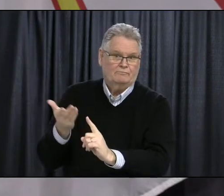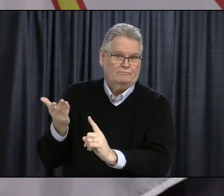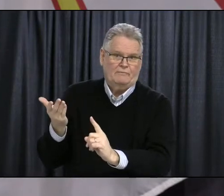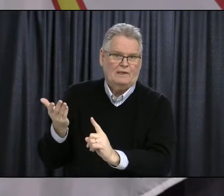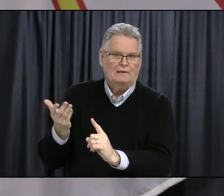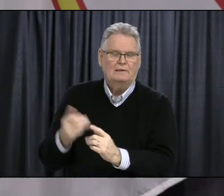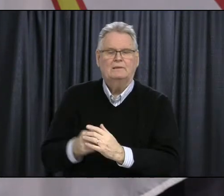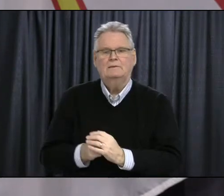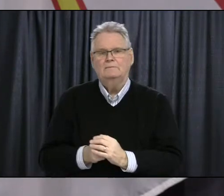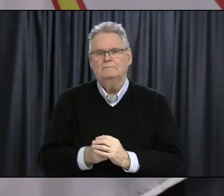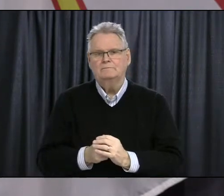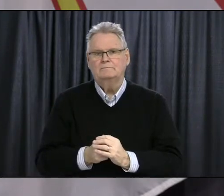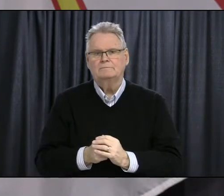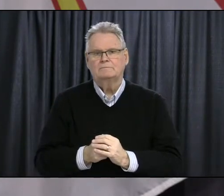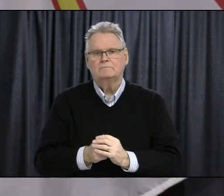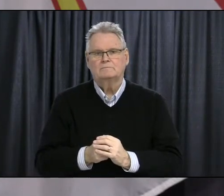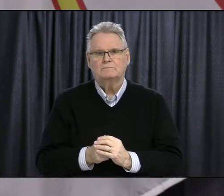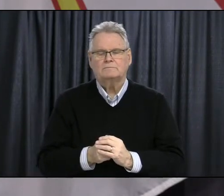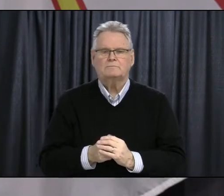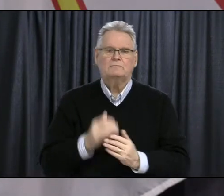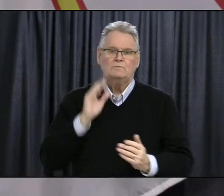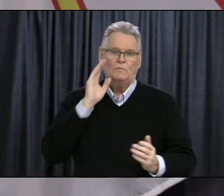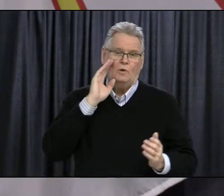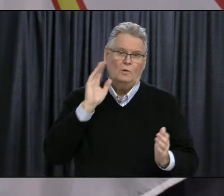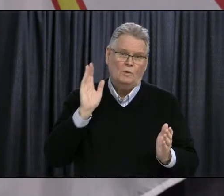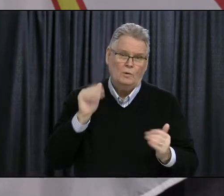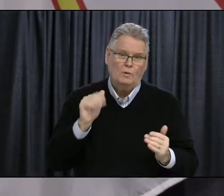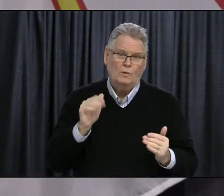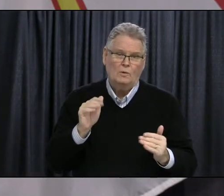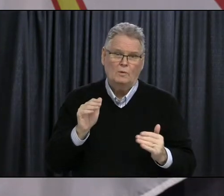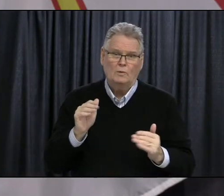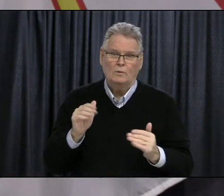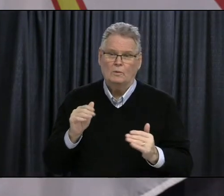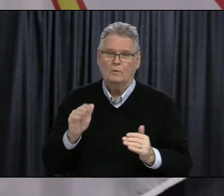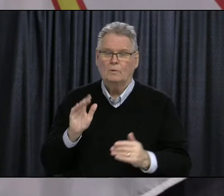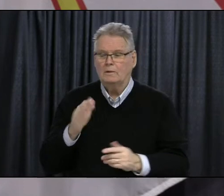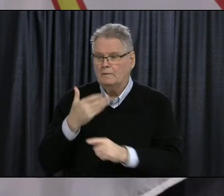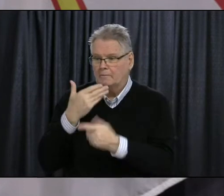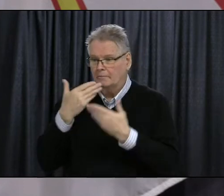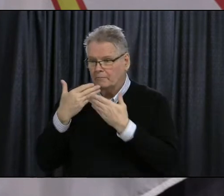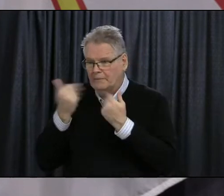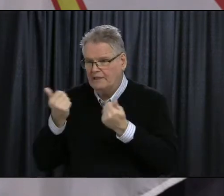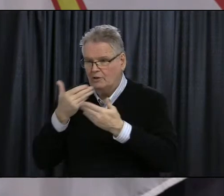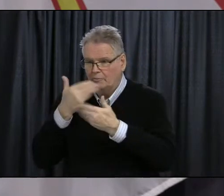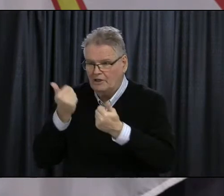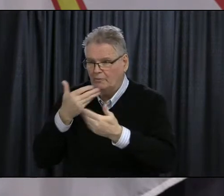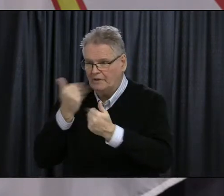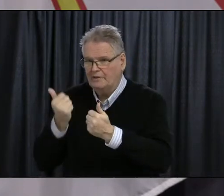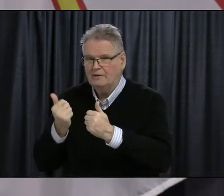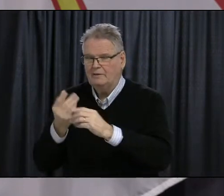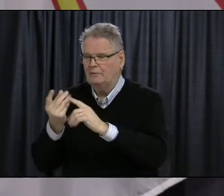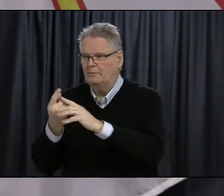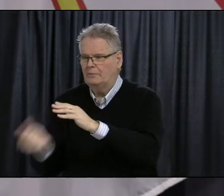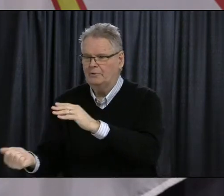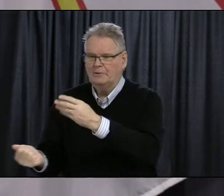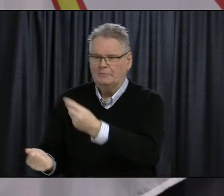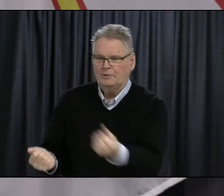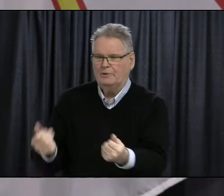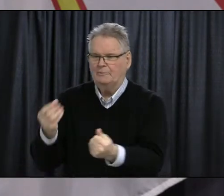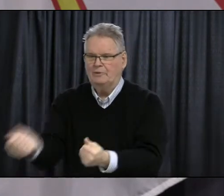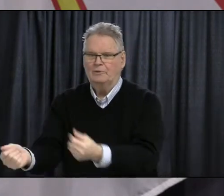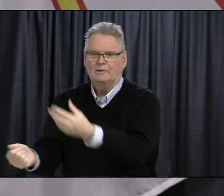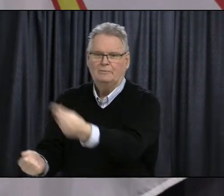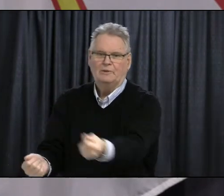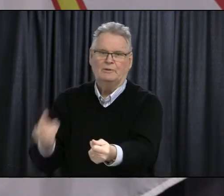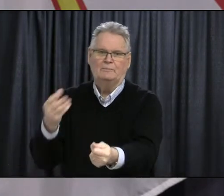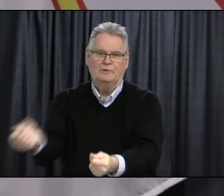contained fairly closely. So if that's the case, that's great. And we won't have to look at further lockdown measures.